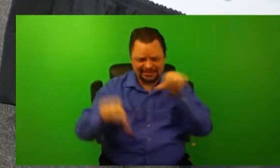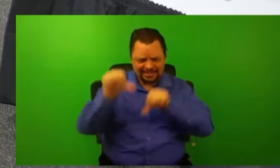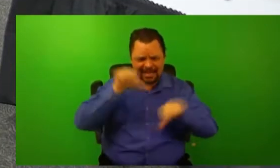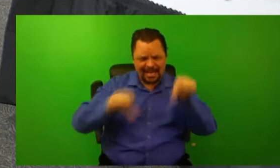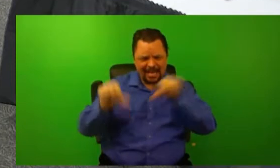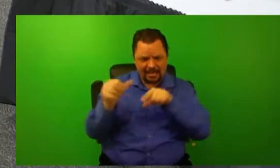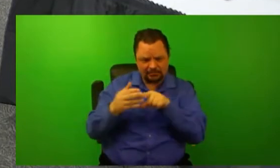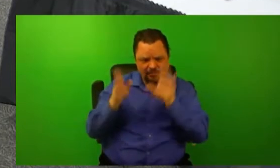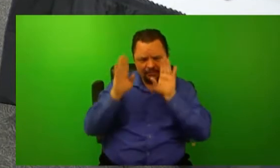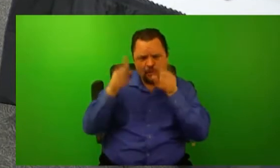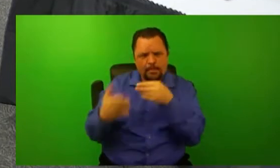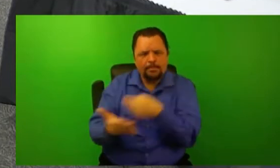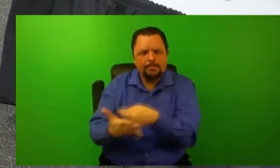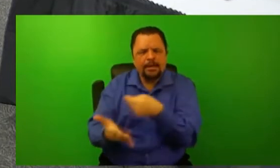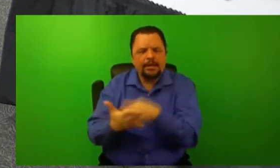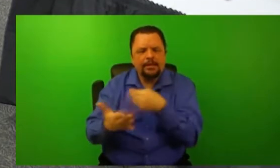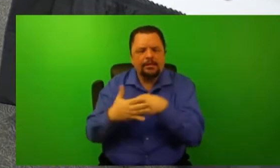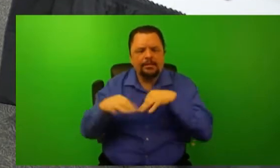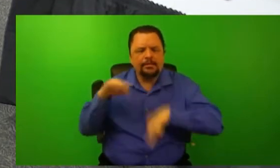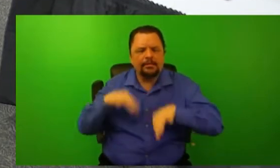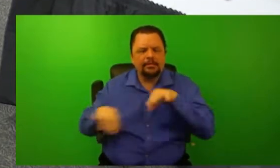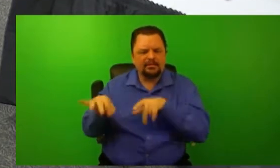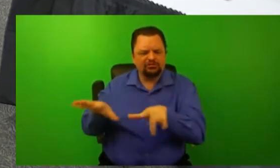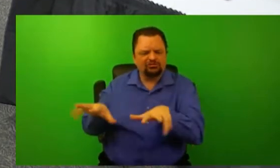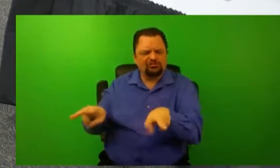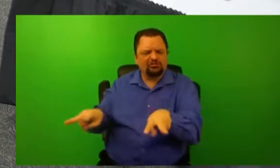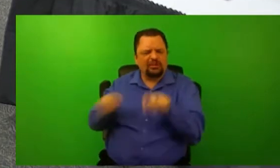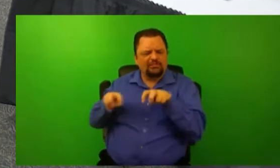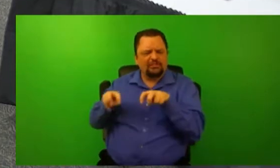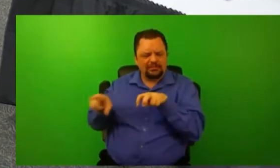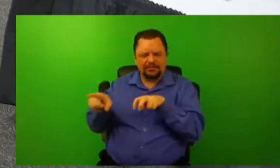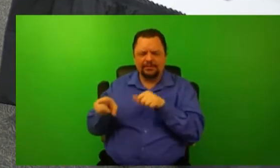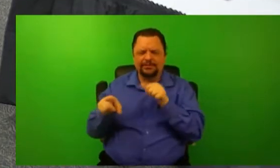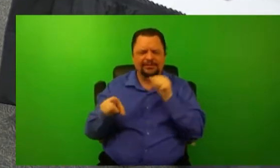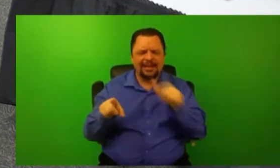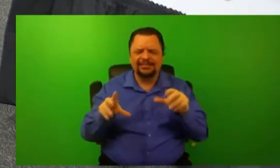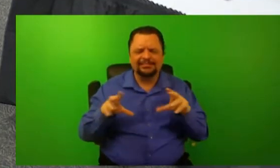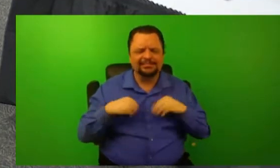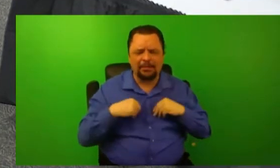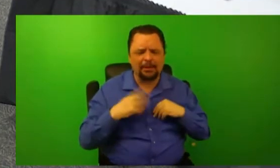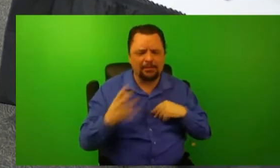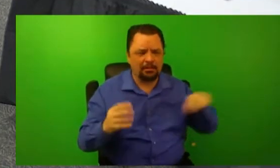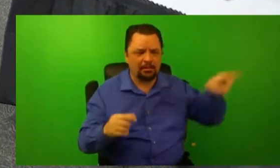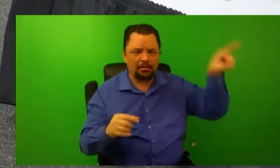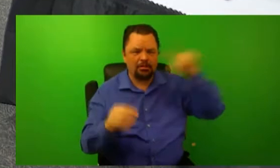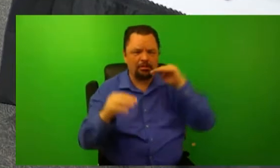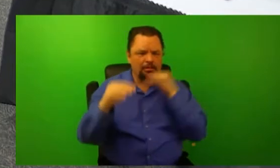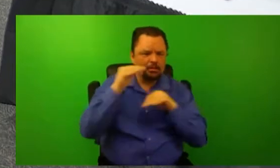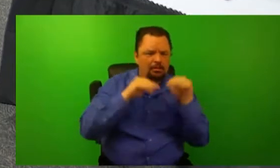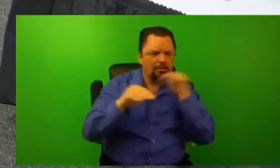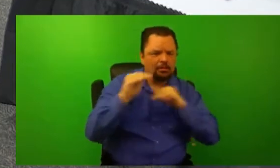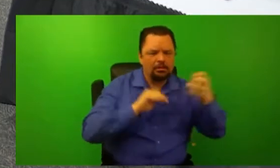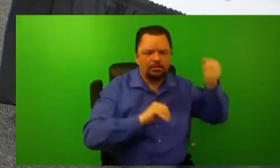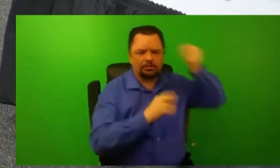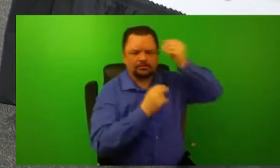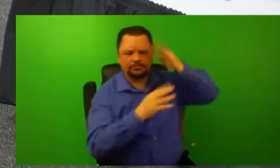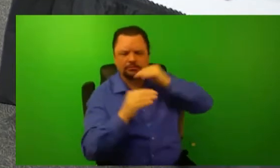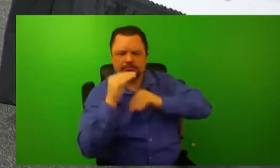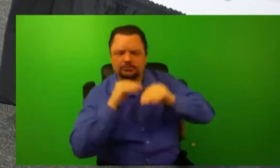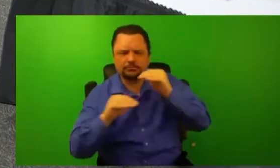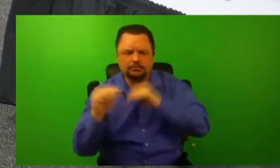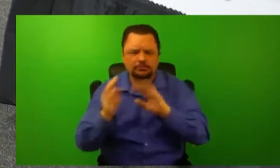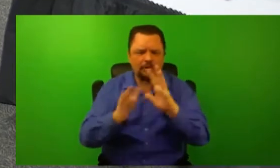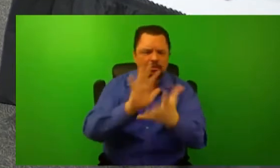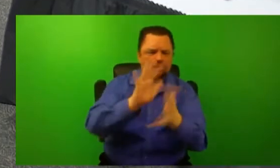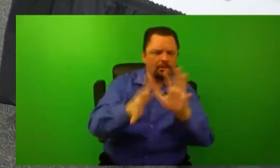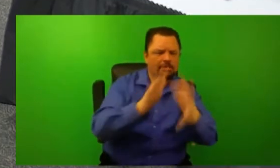and frankly un-American. We have all been lied to, manipulated with fraudulent data, coerced and abused over the past 2 years,